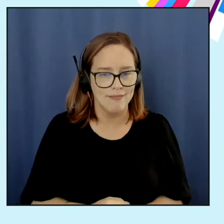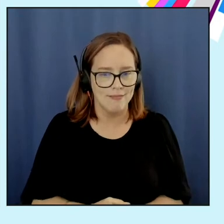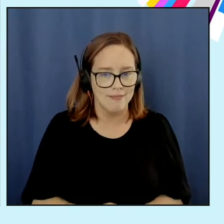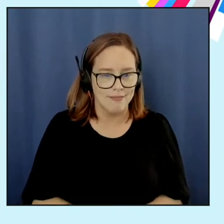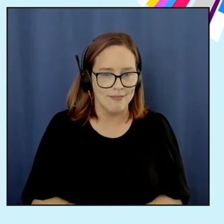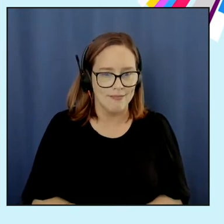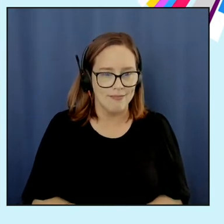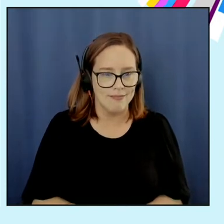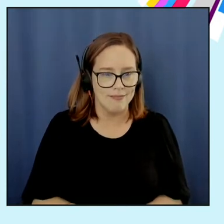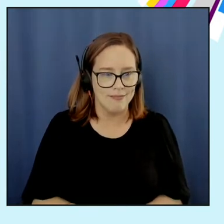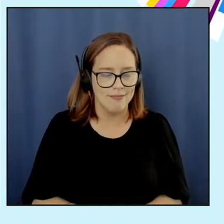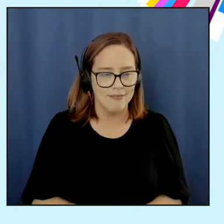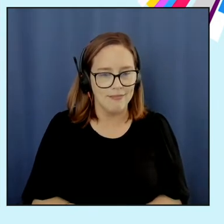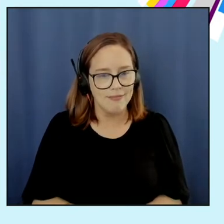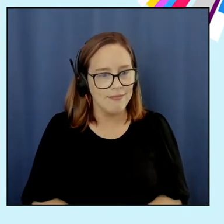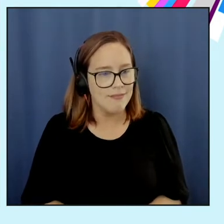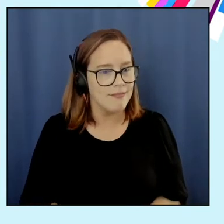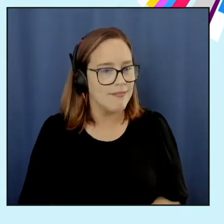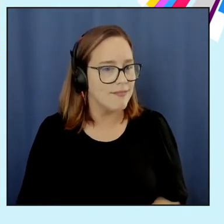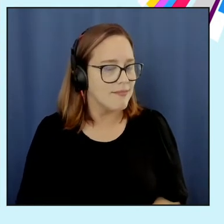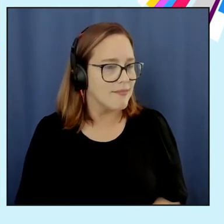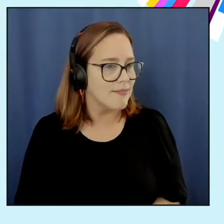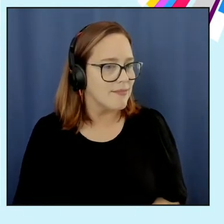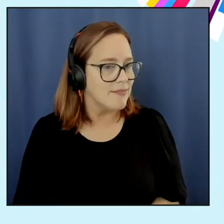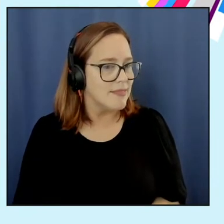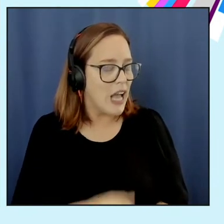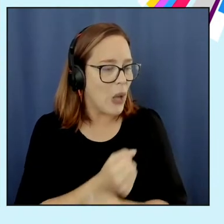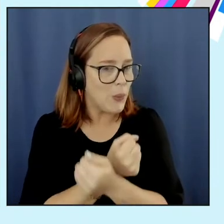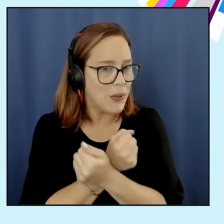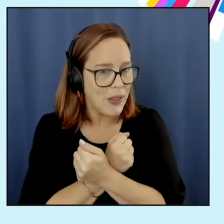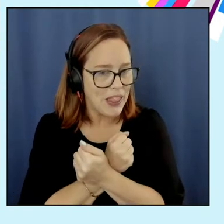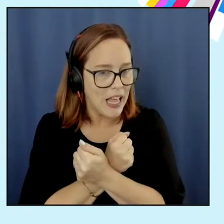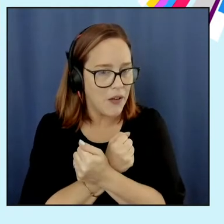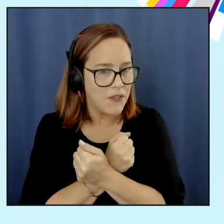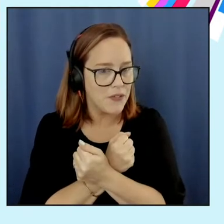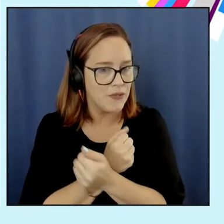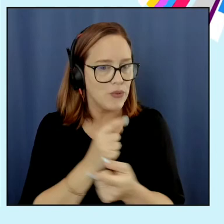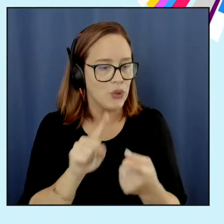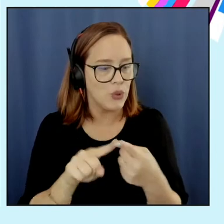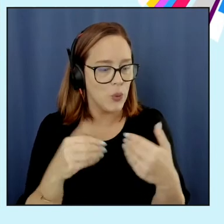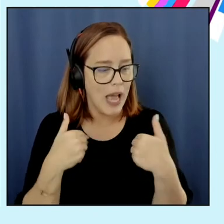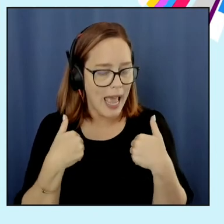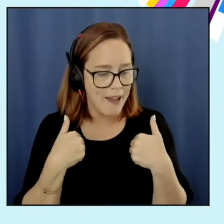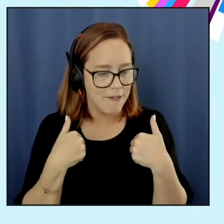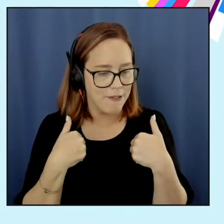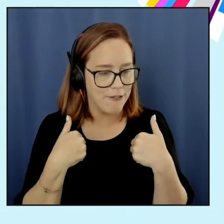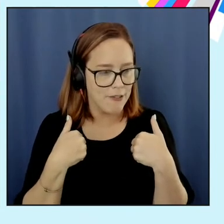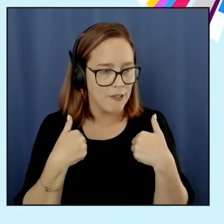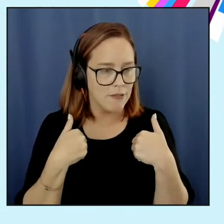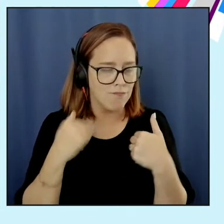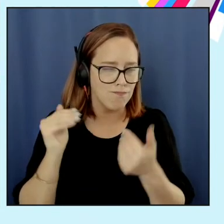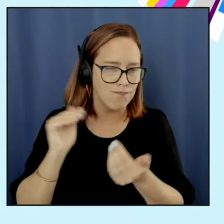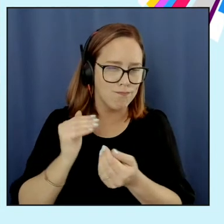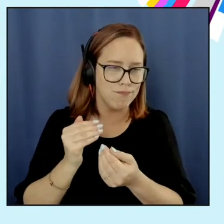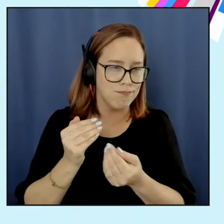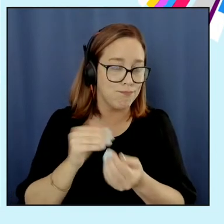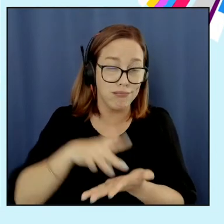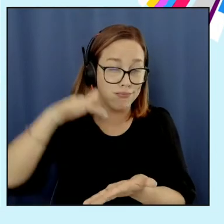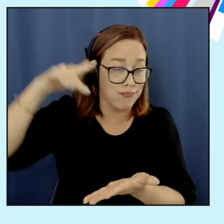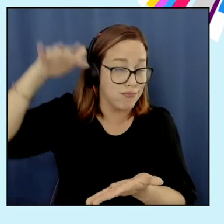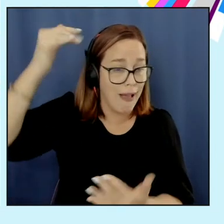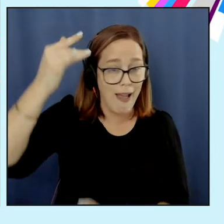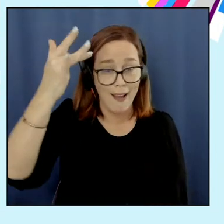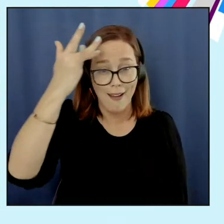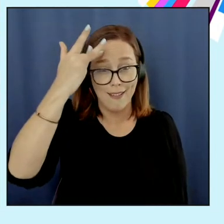I don't know if you can hear me, but I would love to have infinite knowledge and know everything in terms